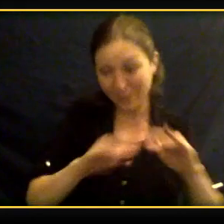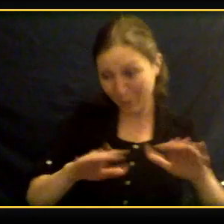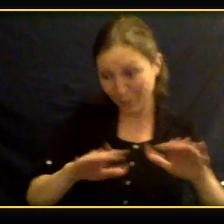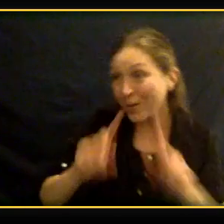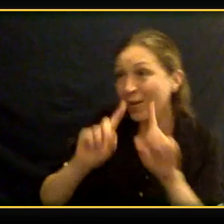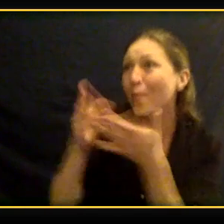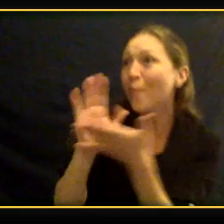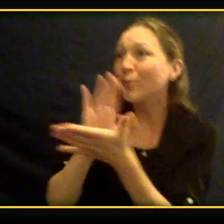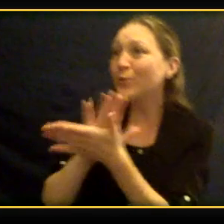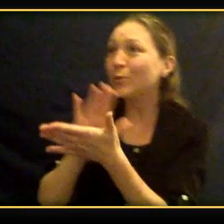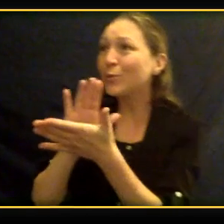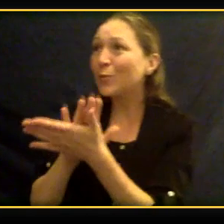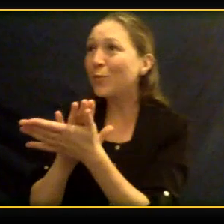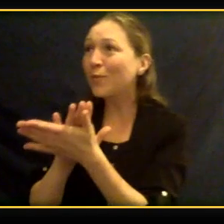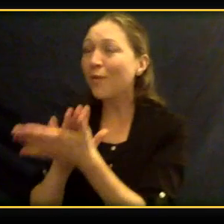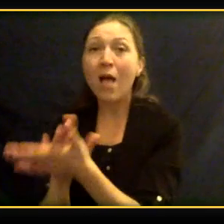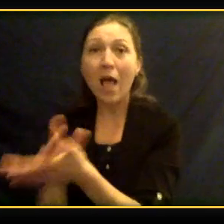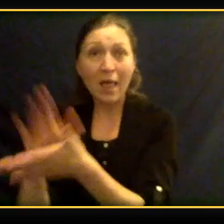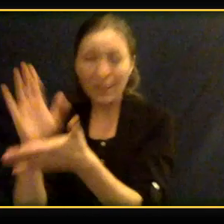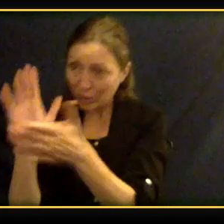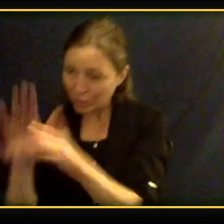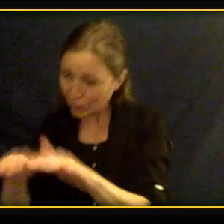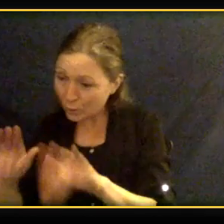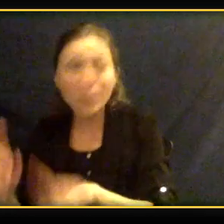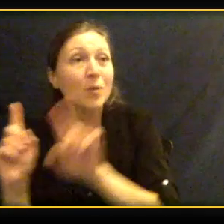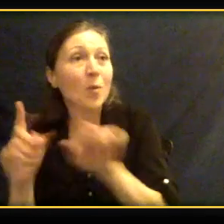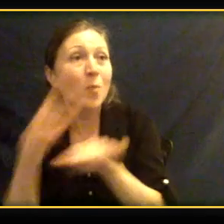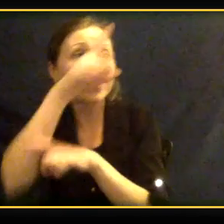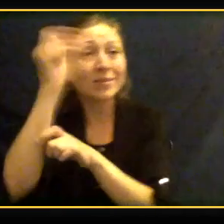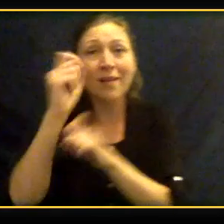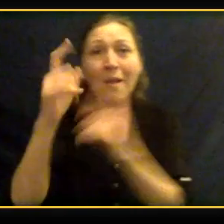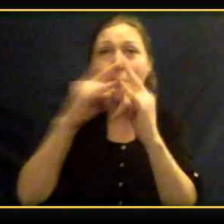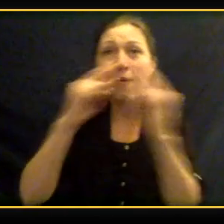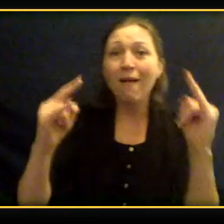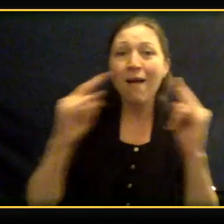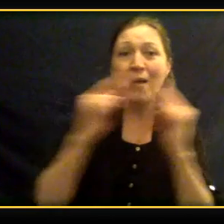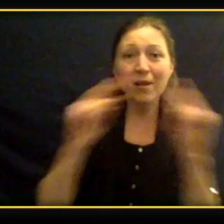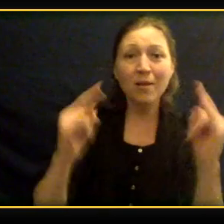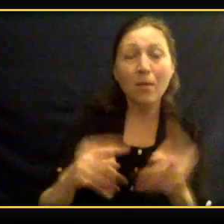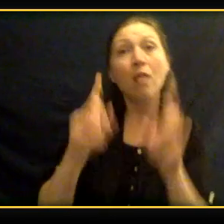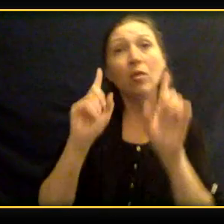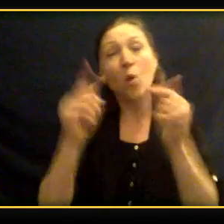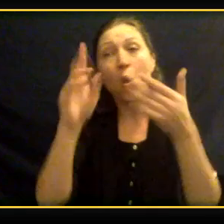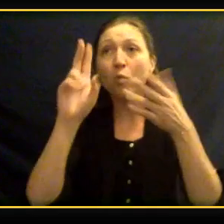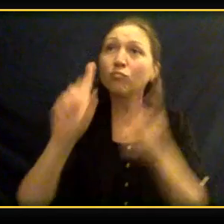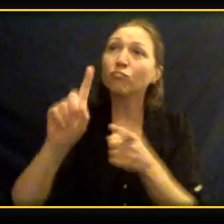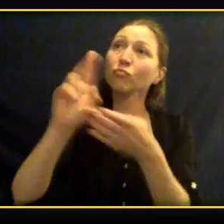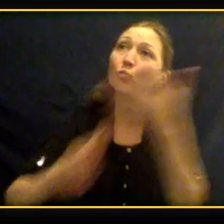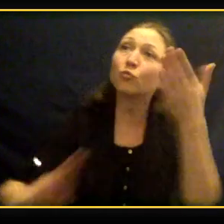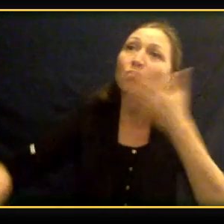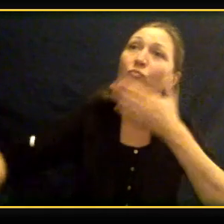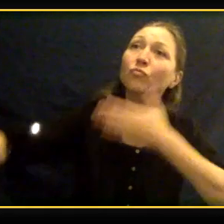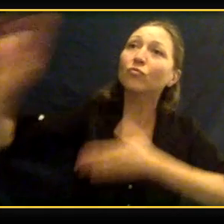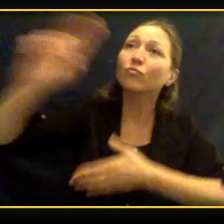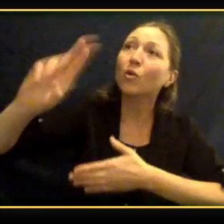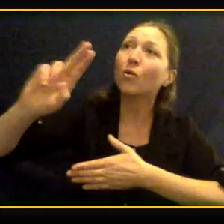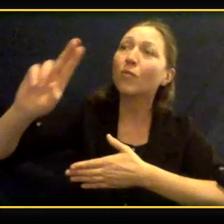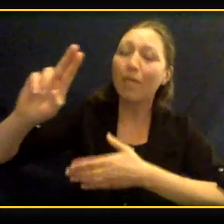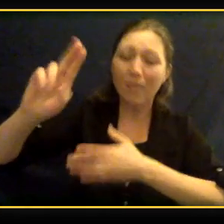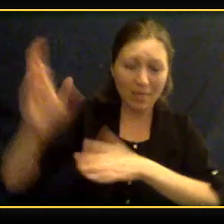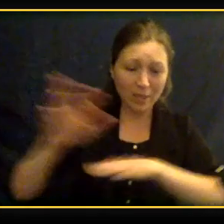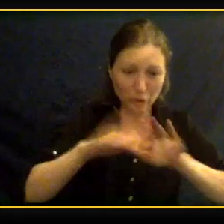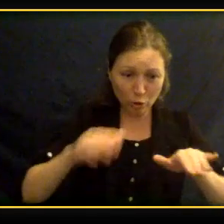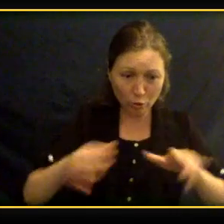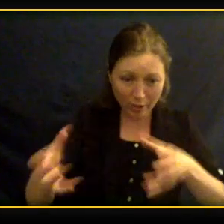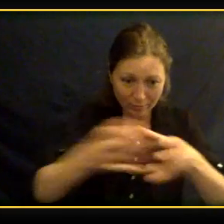go to summer camp, and then to the university, where they're put in little boxes and they all